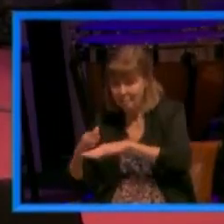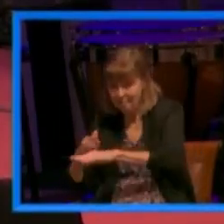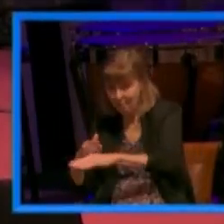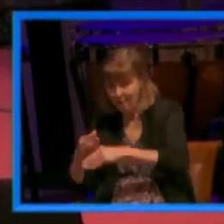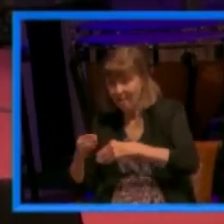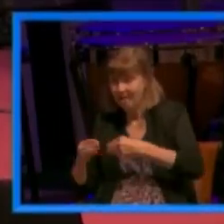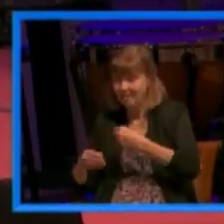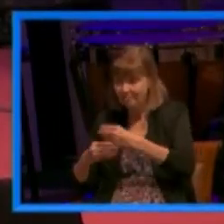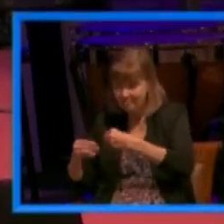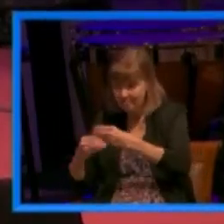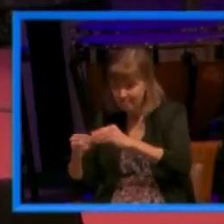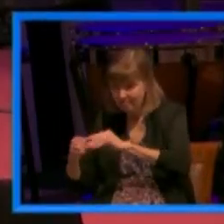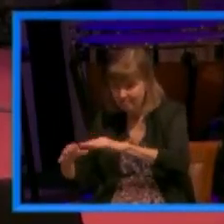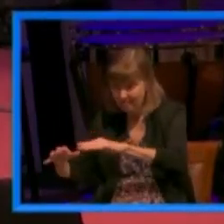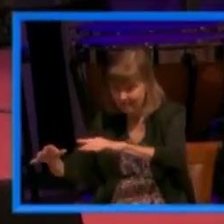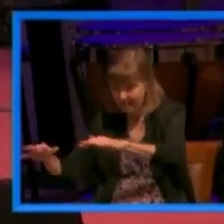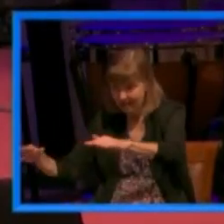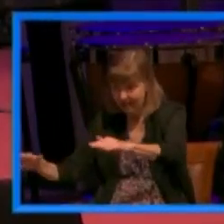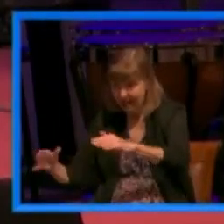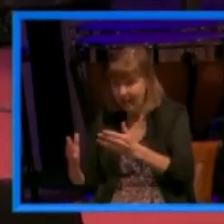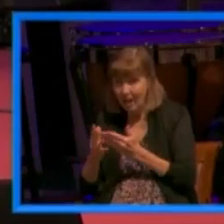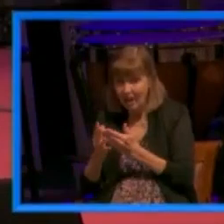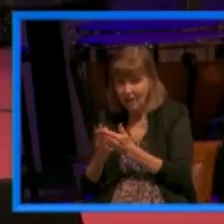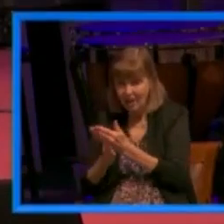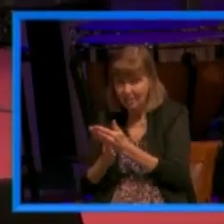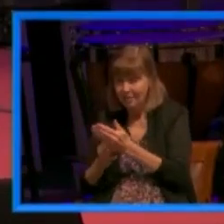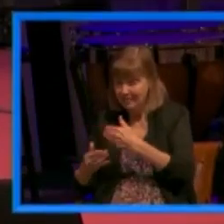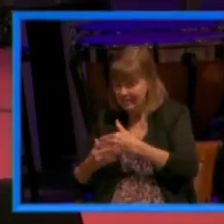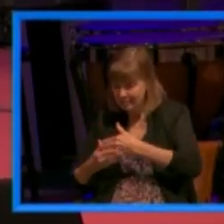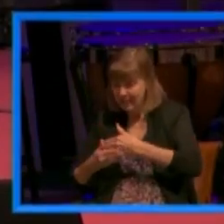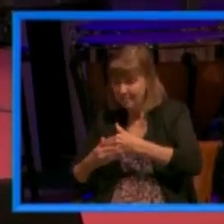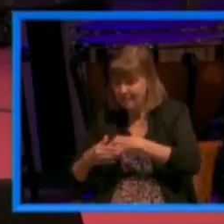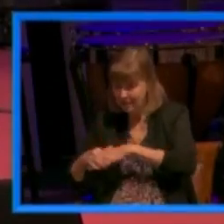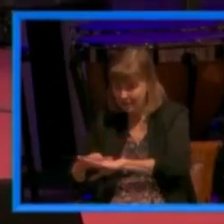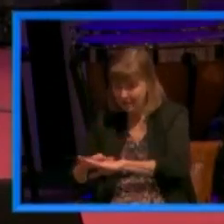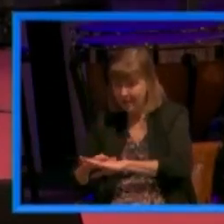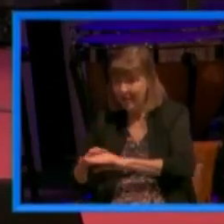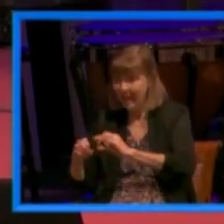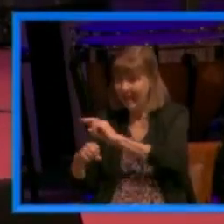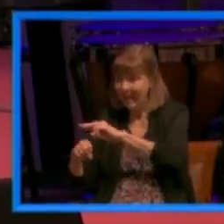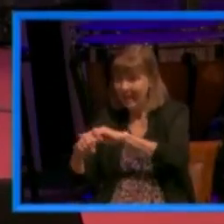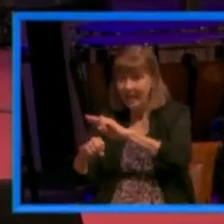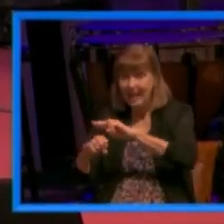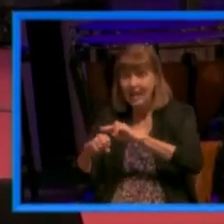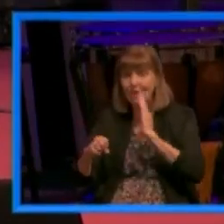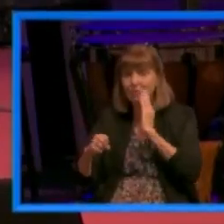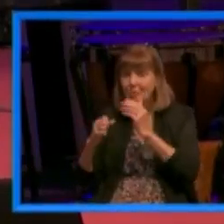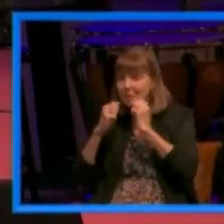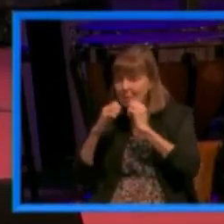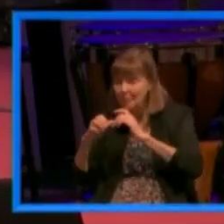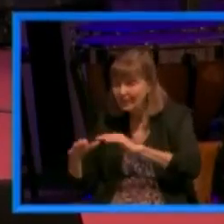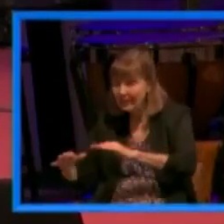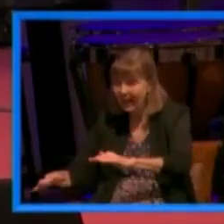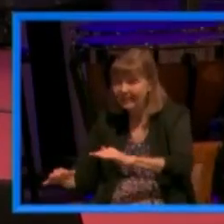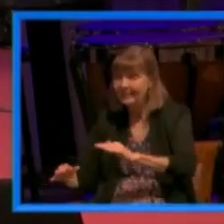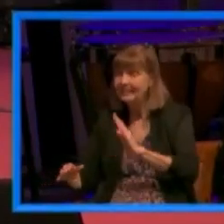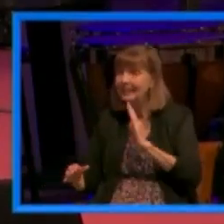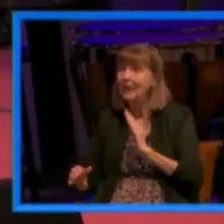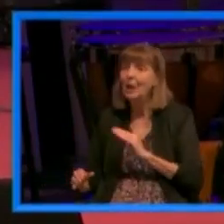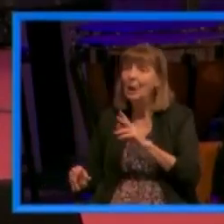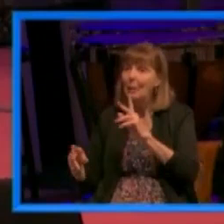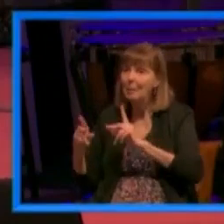the nations would be blessed and there would be the multitude as in the stars of the sky or the dust on the ground. And so